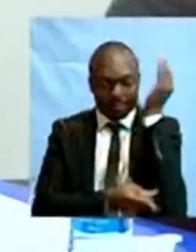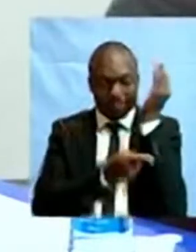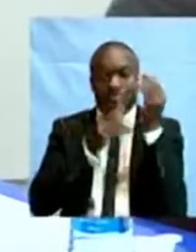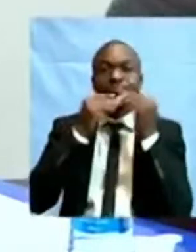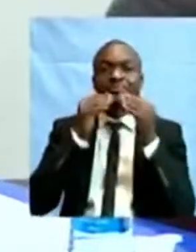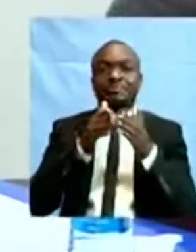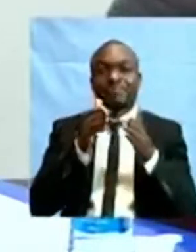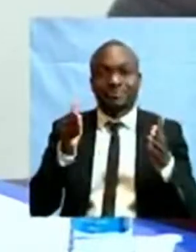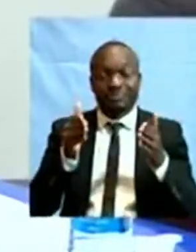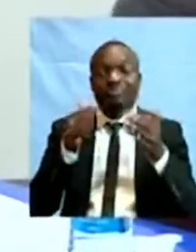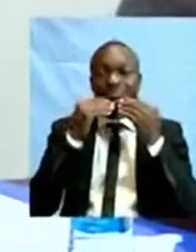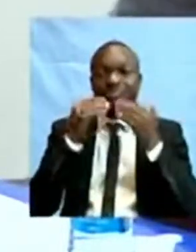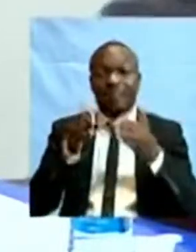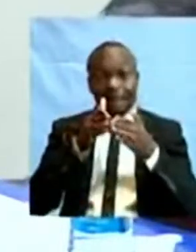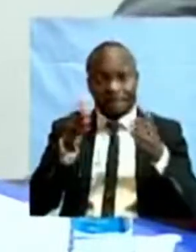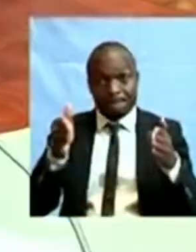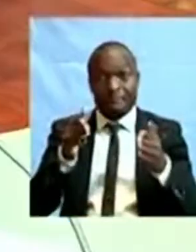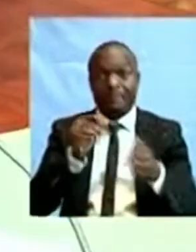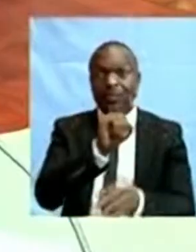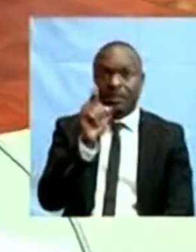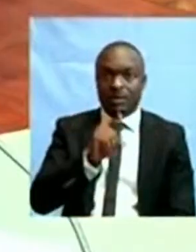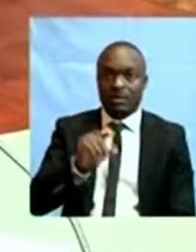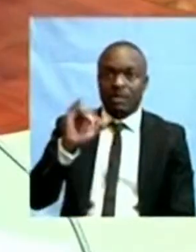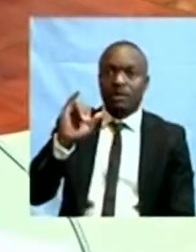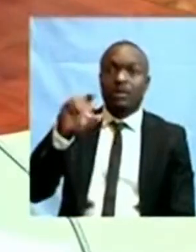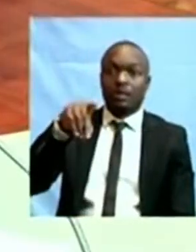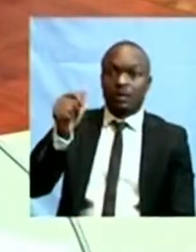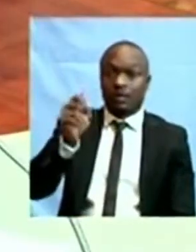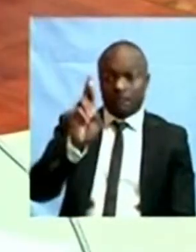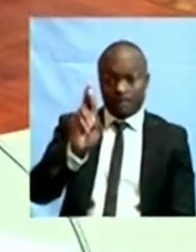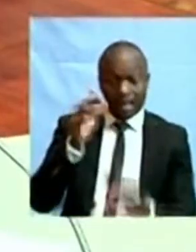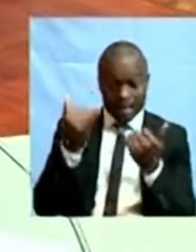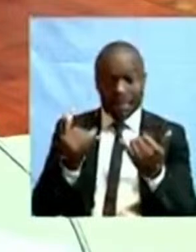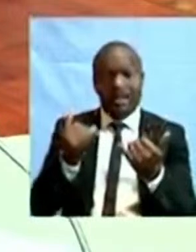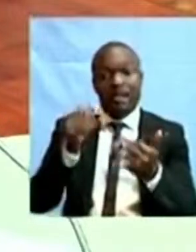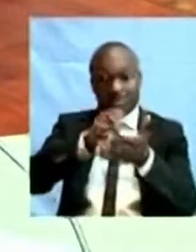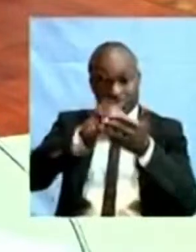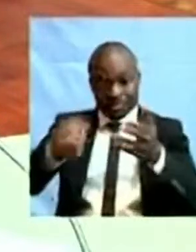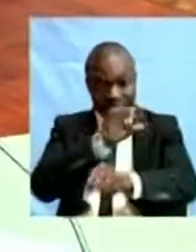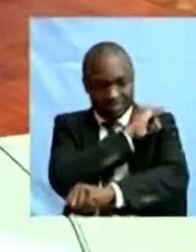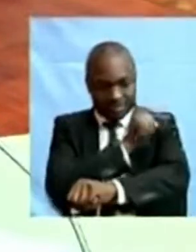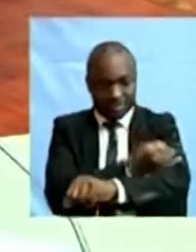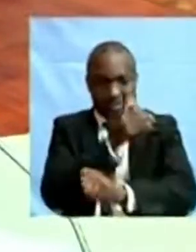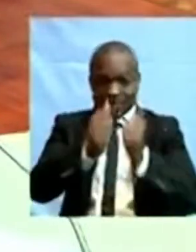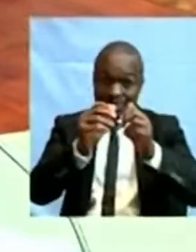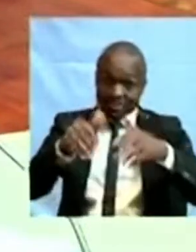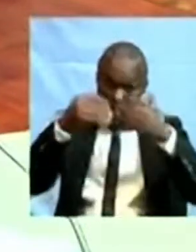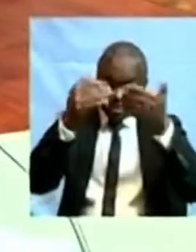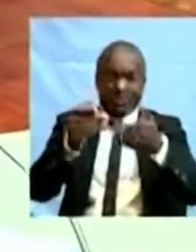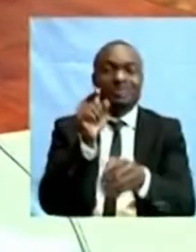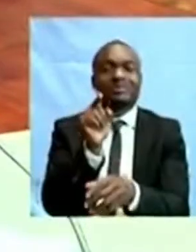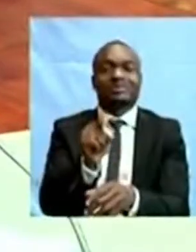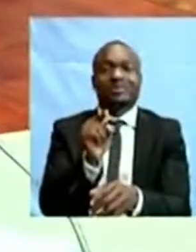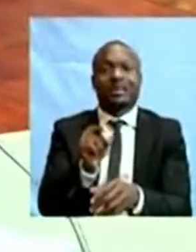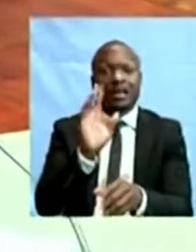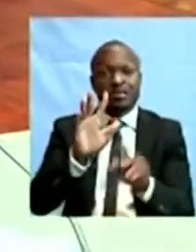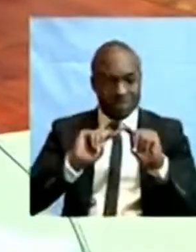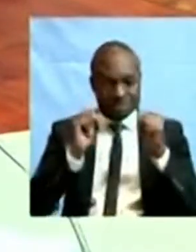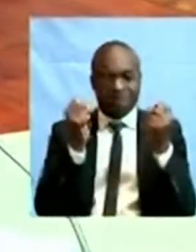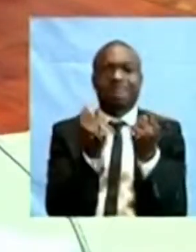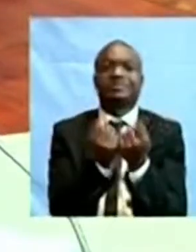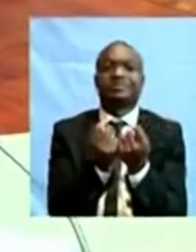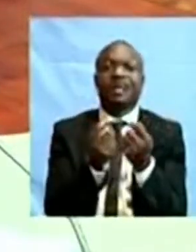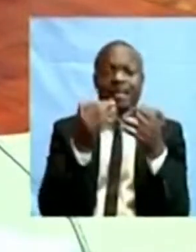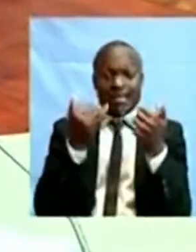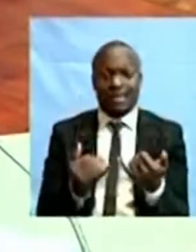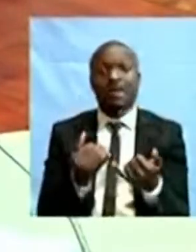much. Thank you so much, ZIPA. At this juncture, allow me to withdraw the immunity that was conferred upon you and your team.